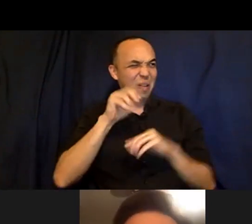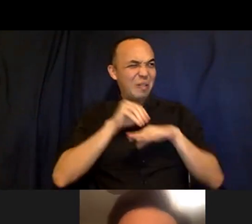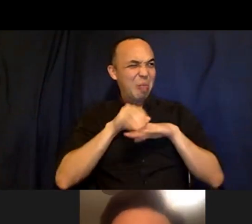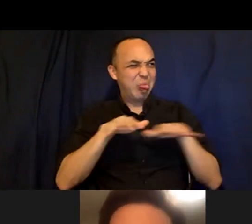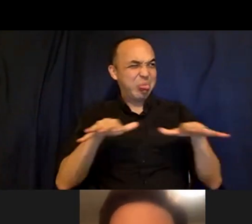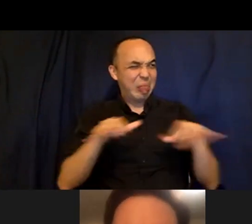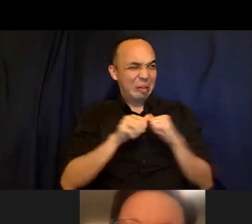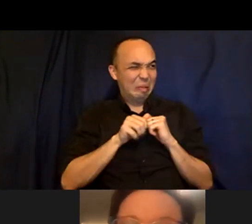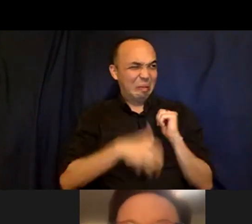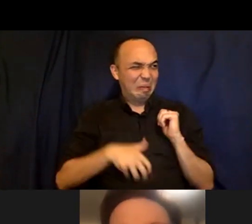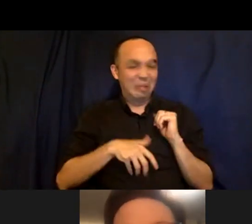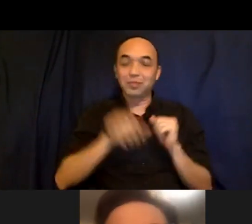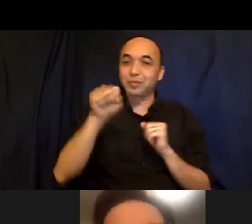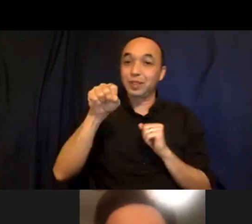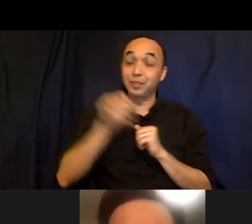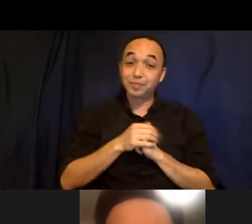what we're gonna try. Yeah, no problem.